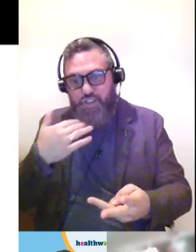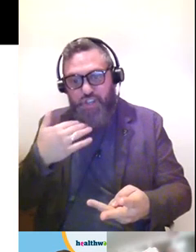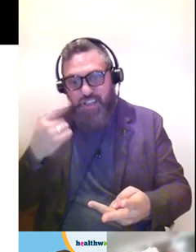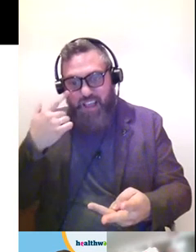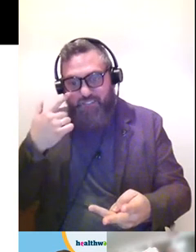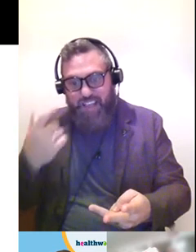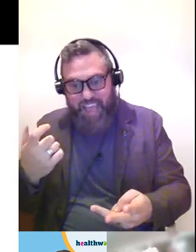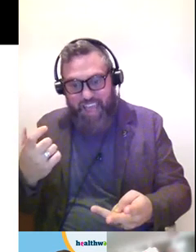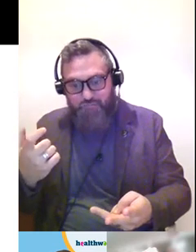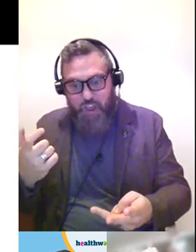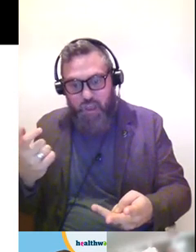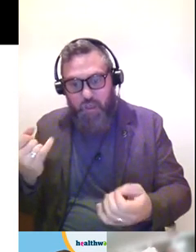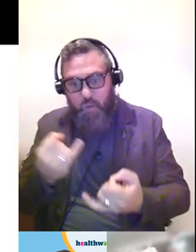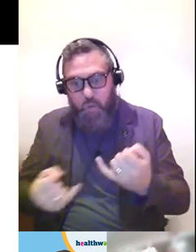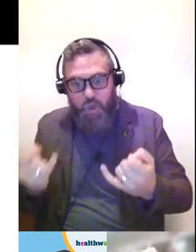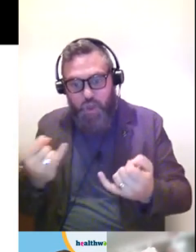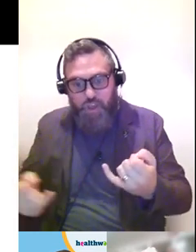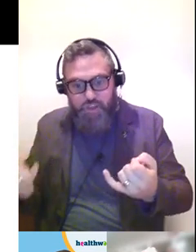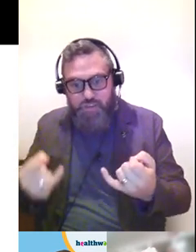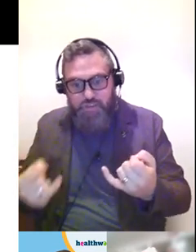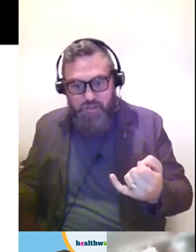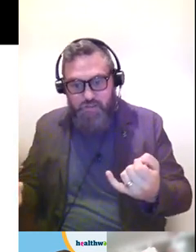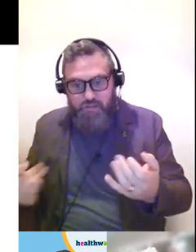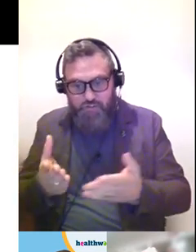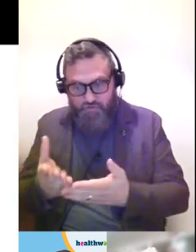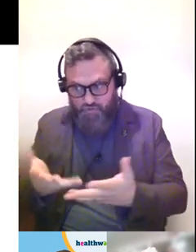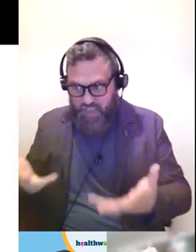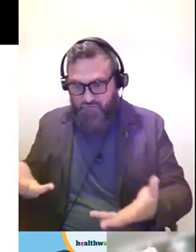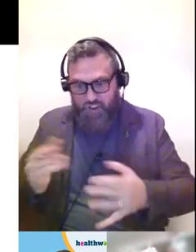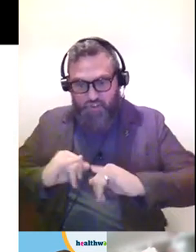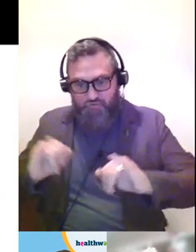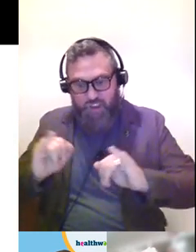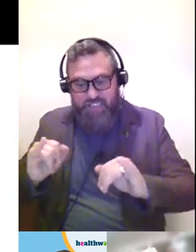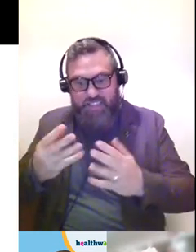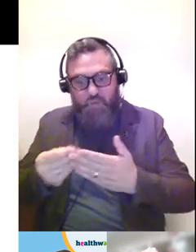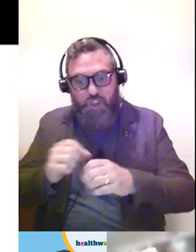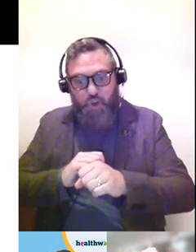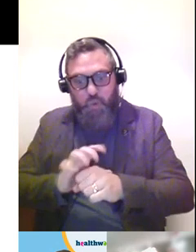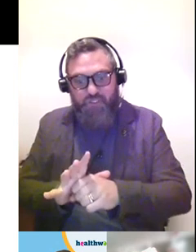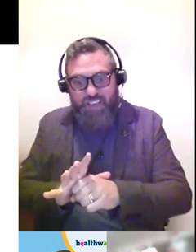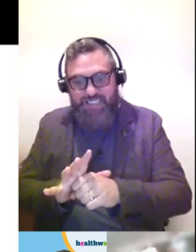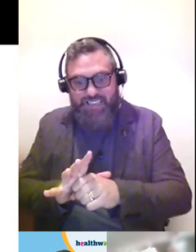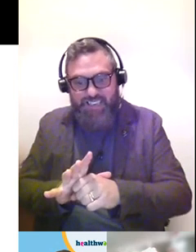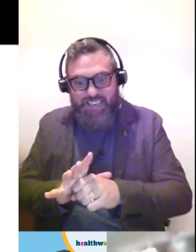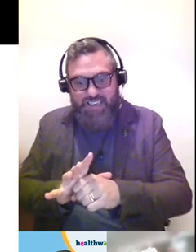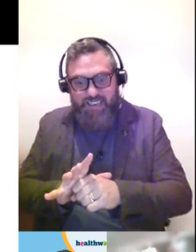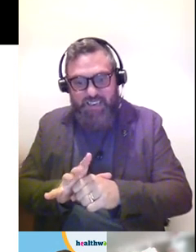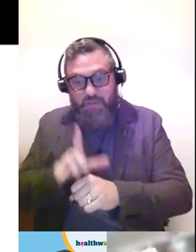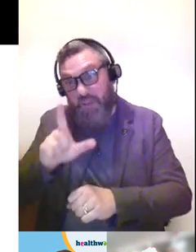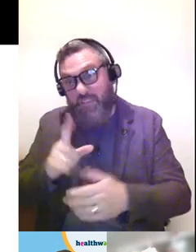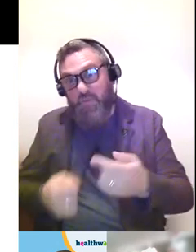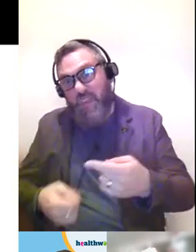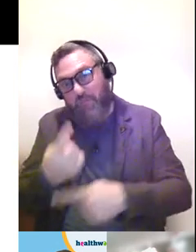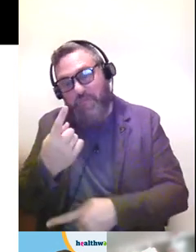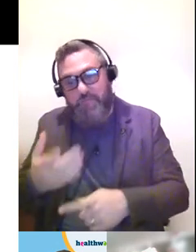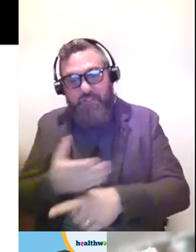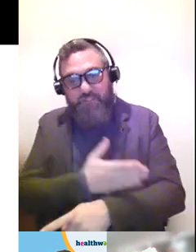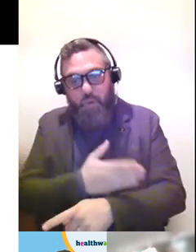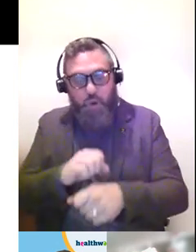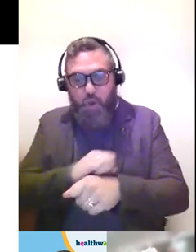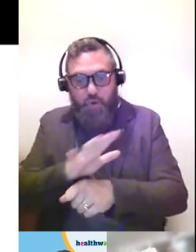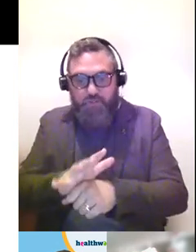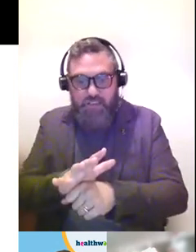been exasperated by the present crisis that we've had with COVID. But it was occurring before COVID. Let's